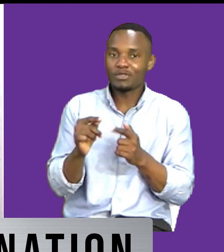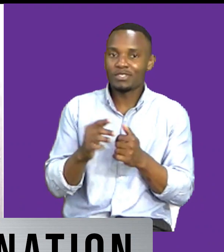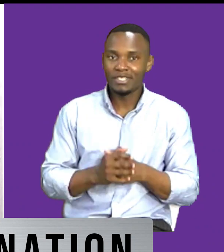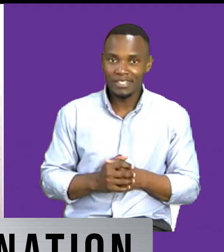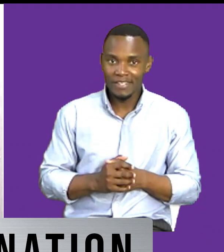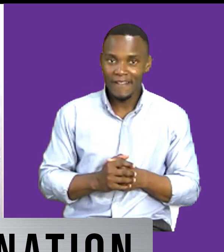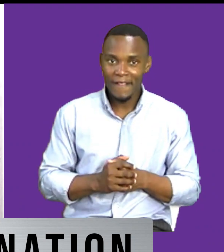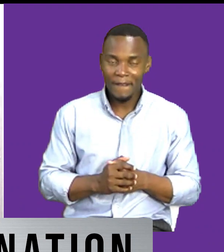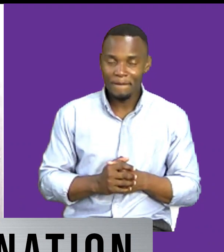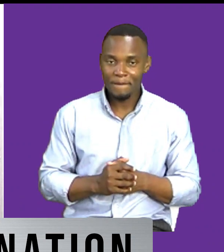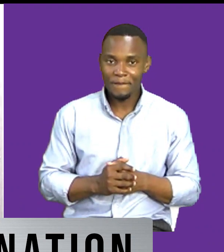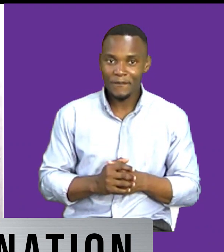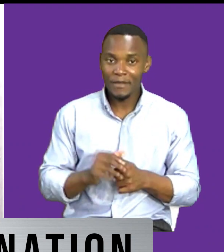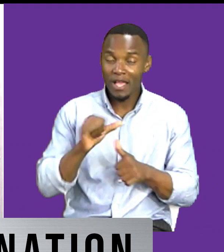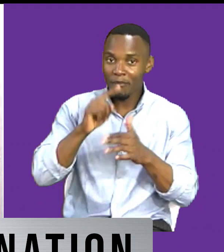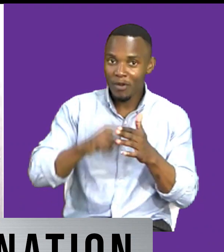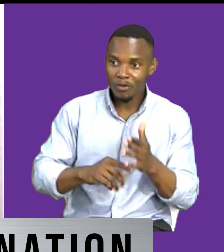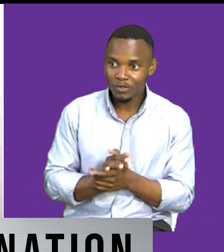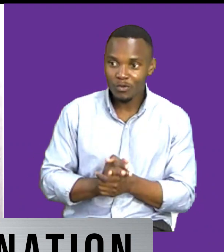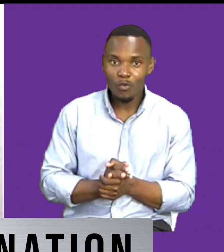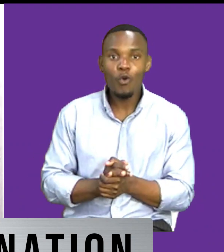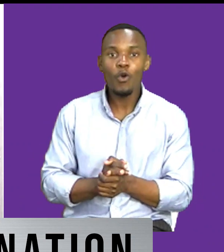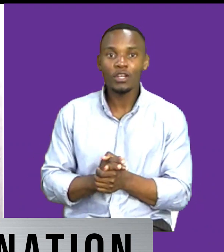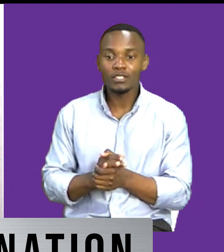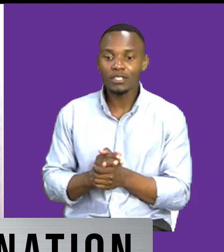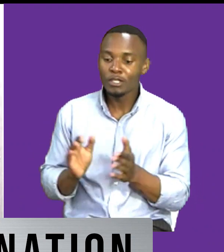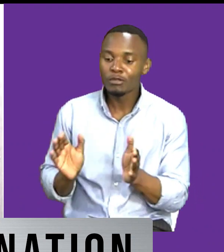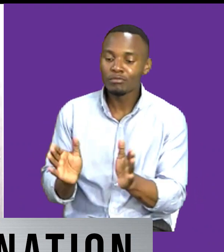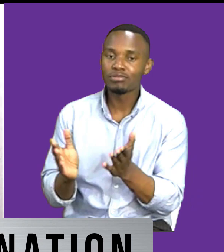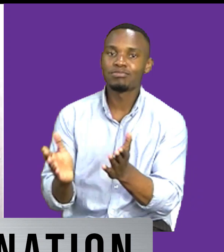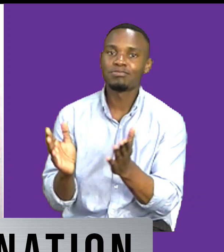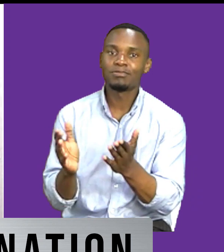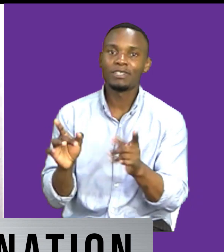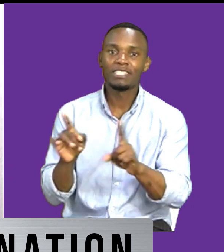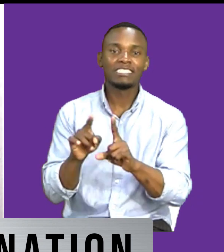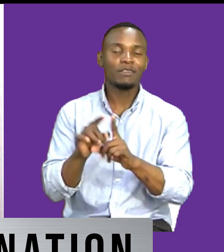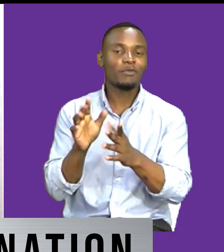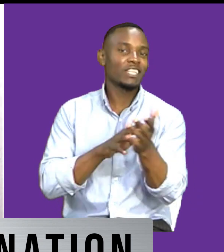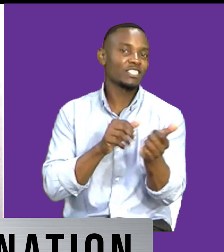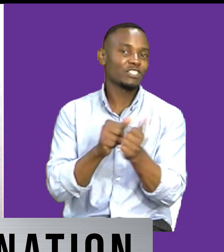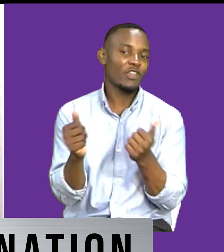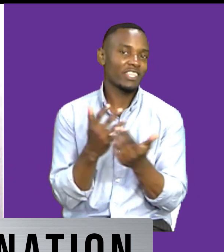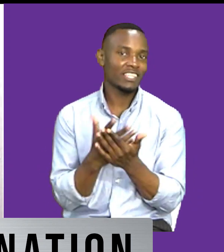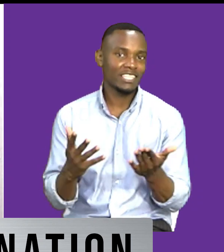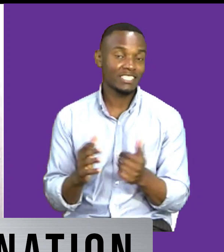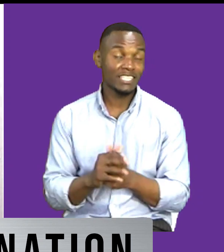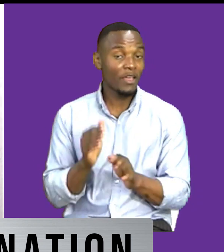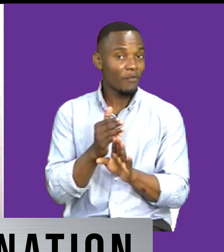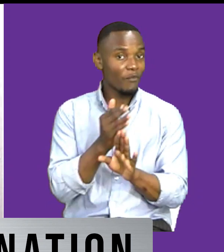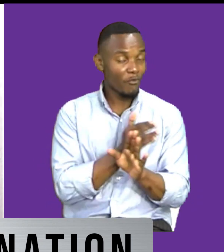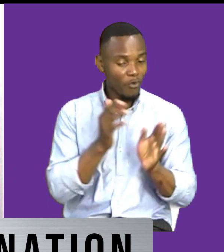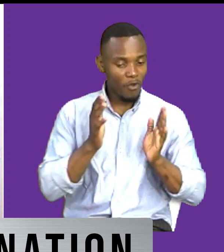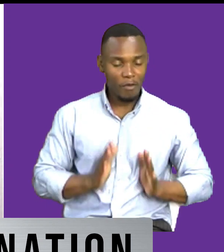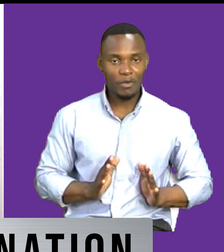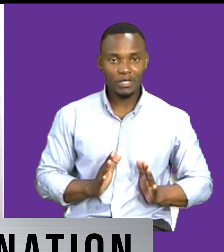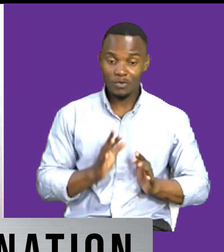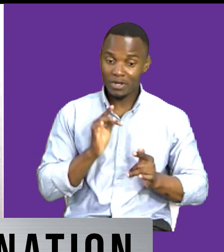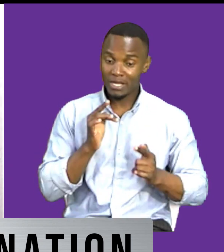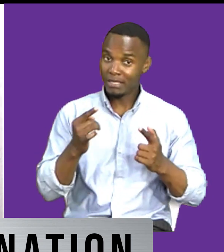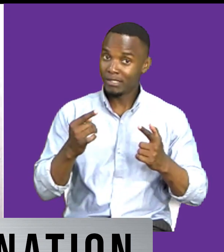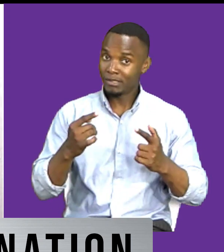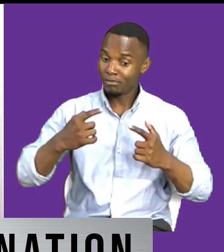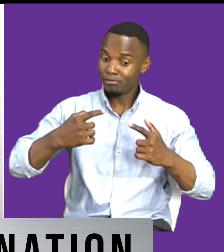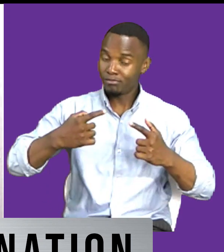0111980384 of kuchoma. You know kuchoma? Yeah, of course. Yeah, so before someone accuses me of that.